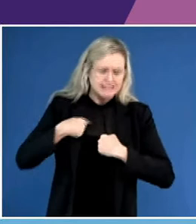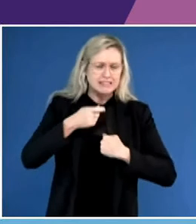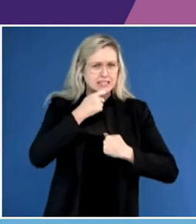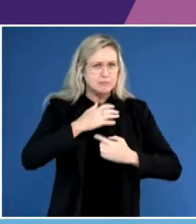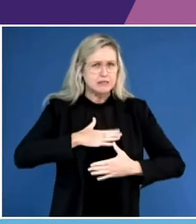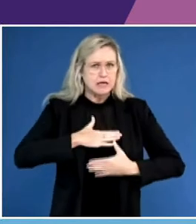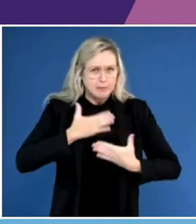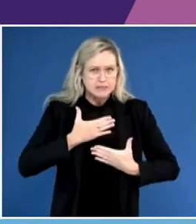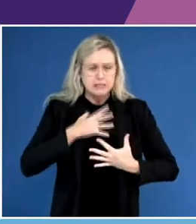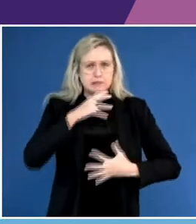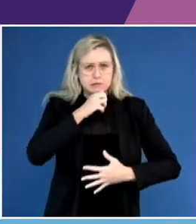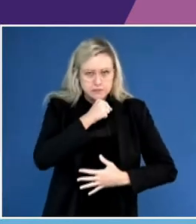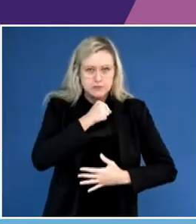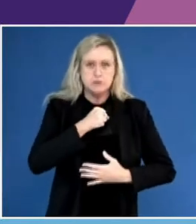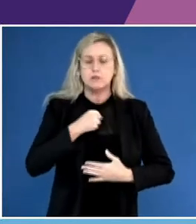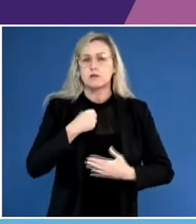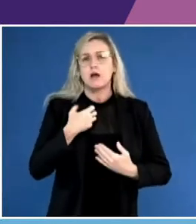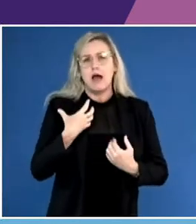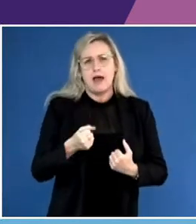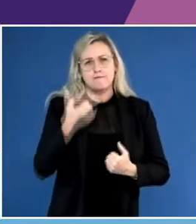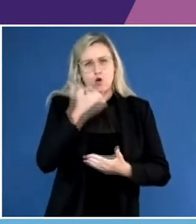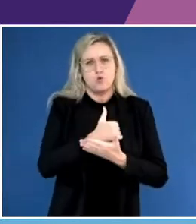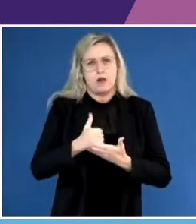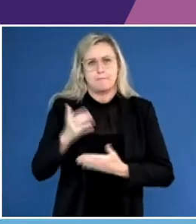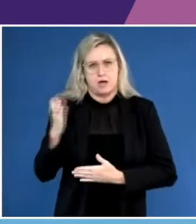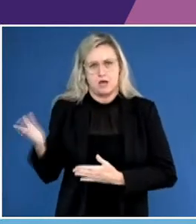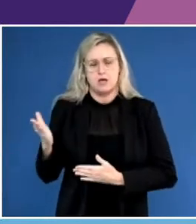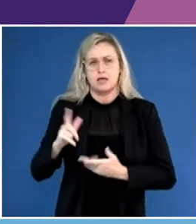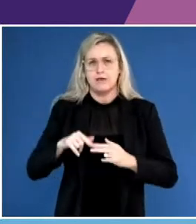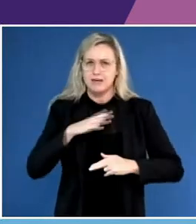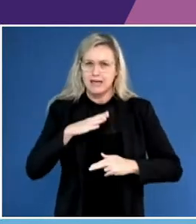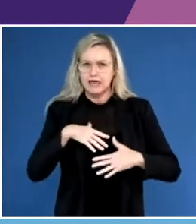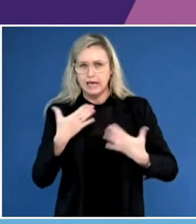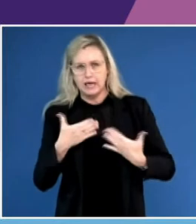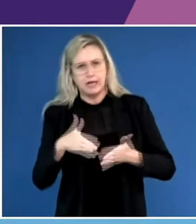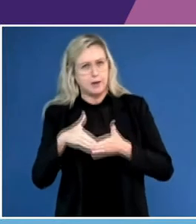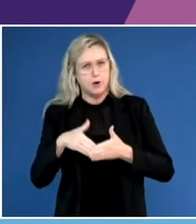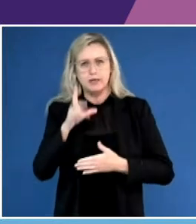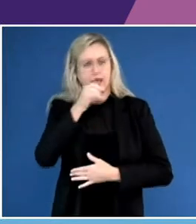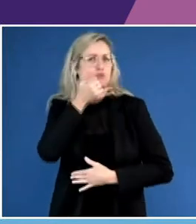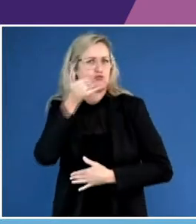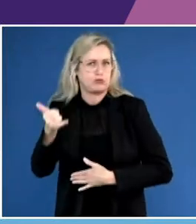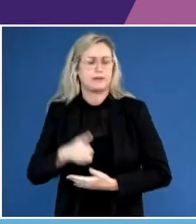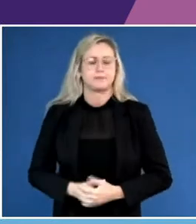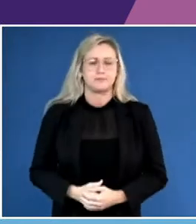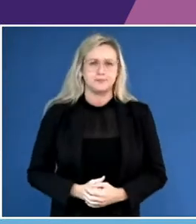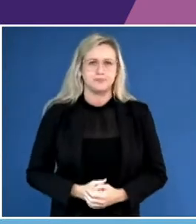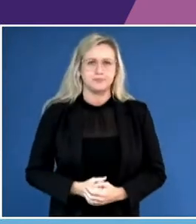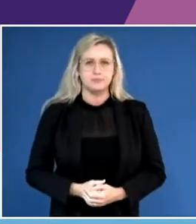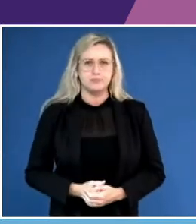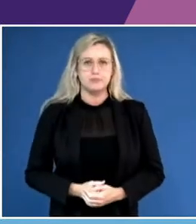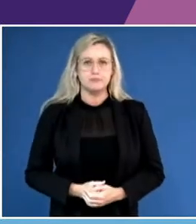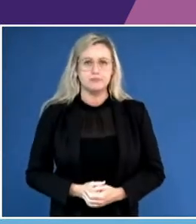available to people if they wish to get any support and assistance. And I also remind everybody following